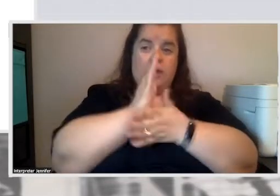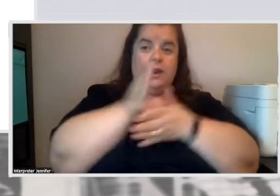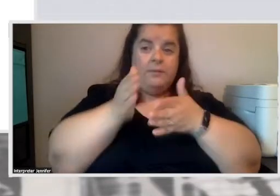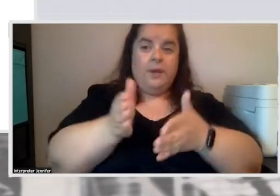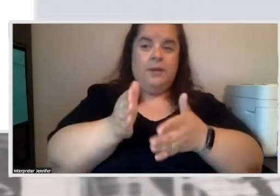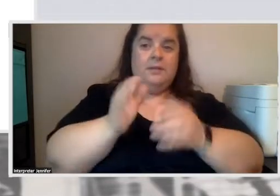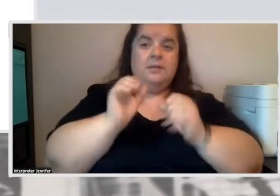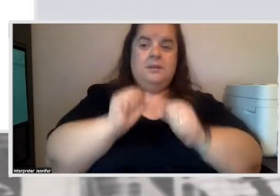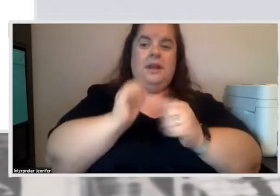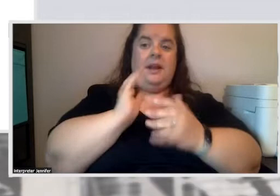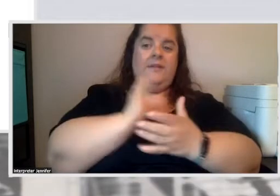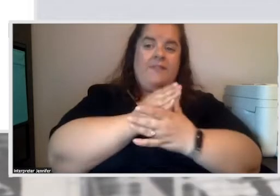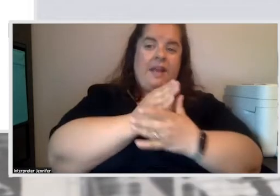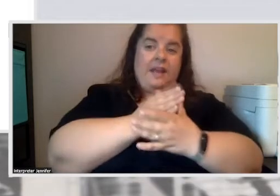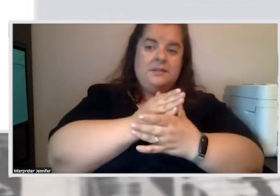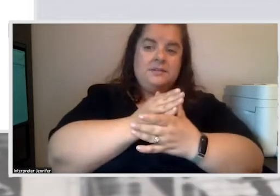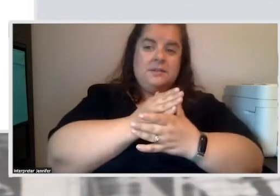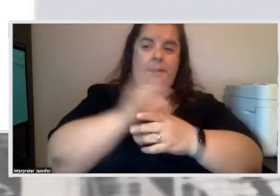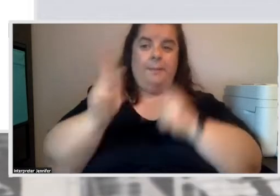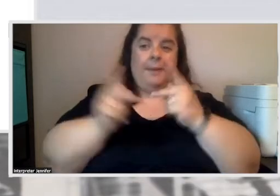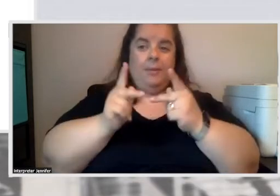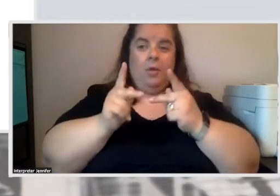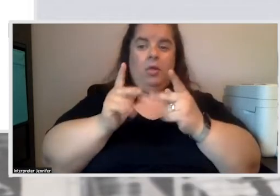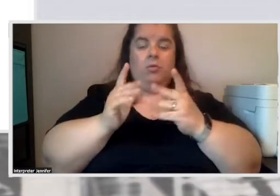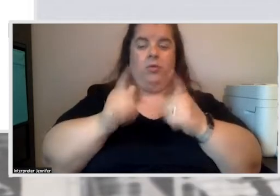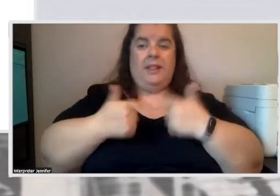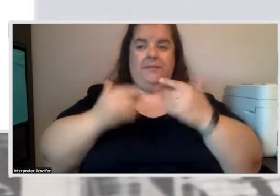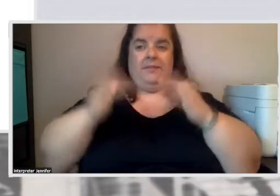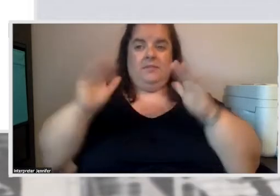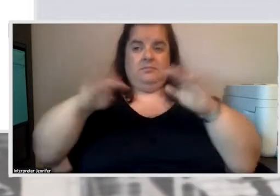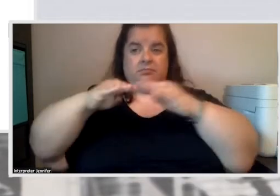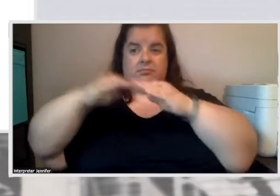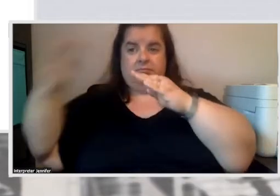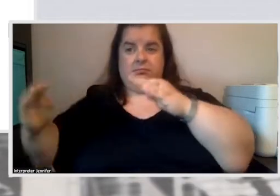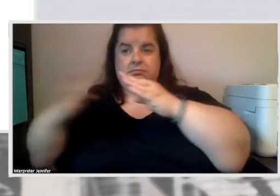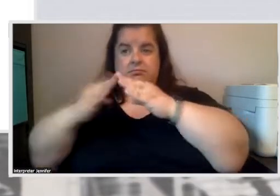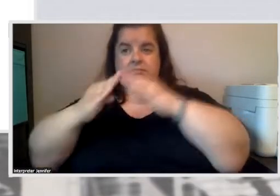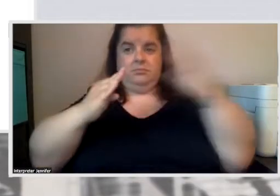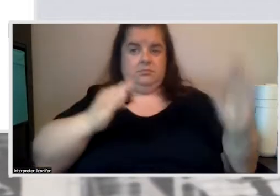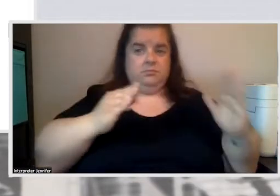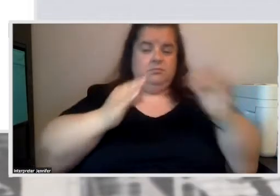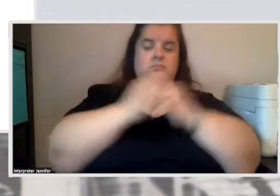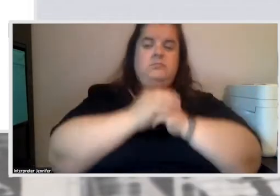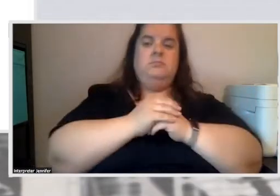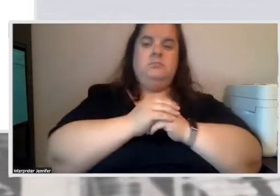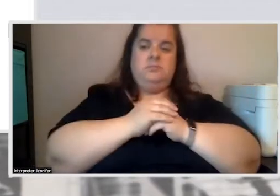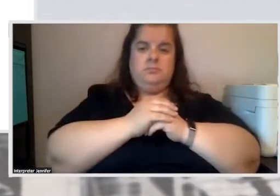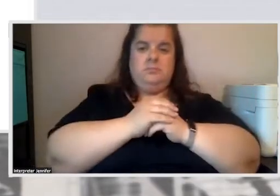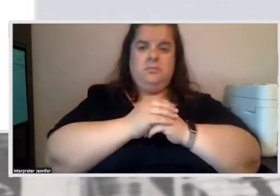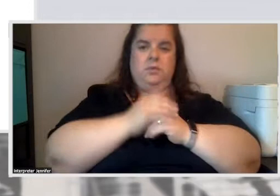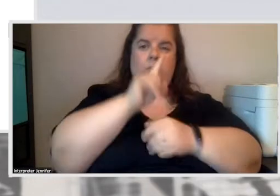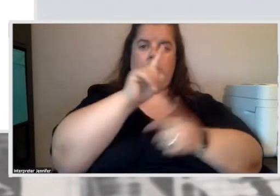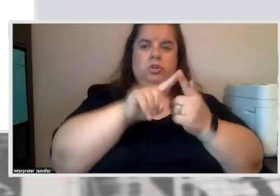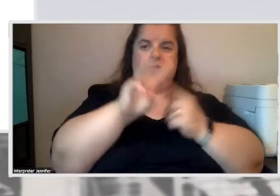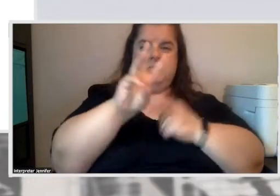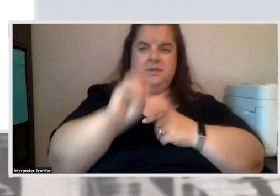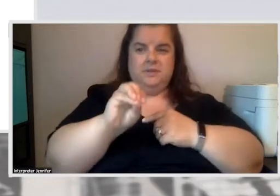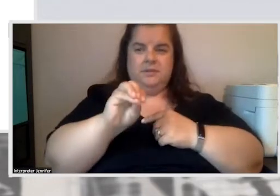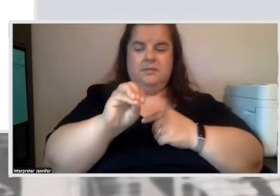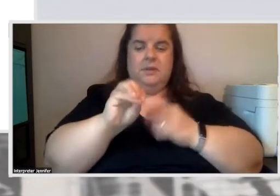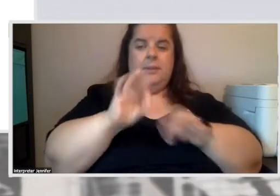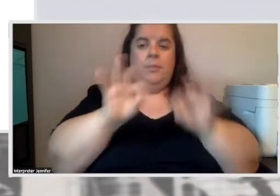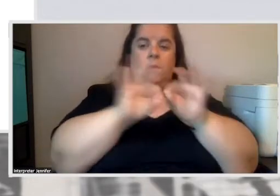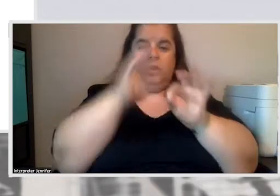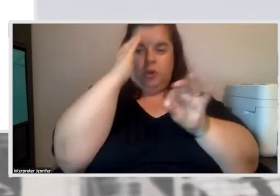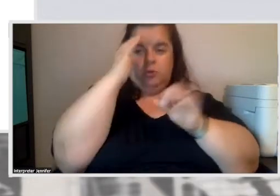affect occupied adjacent structures. And the score ranges from 1 to 60. It's important to note that the structural